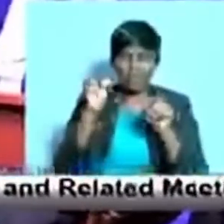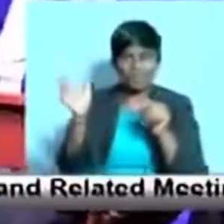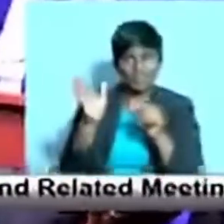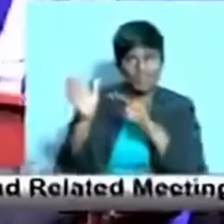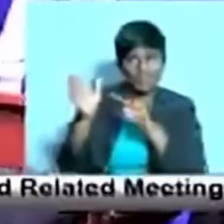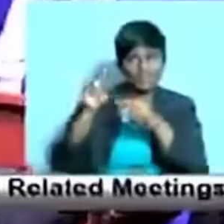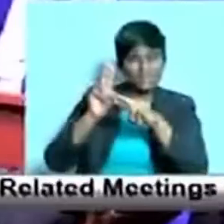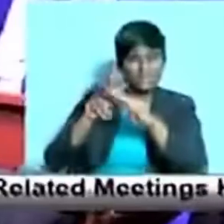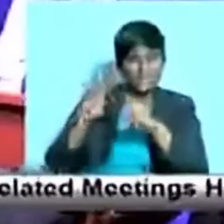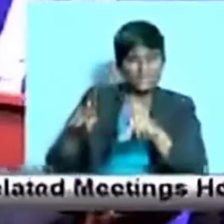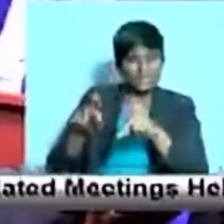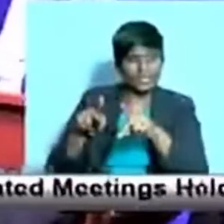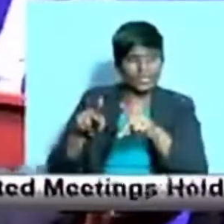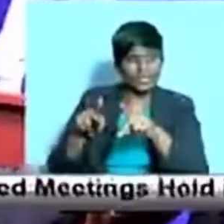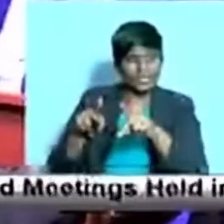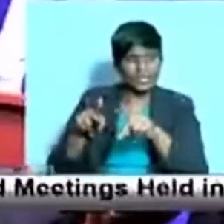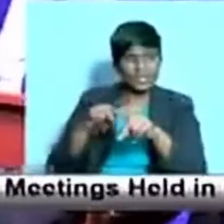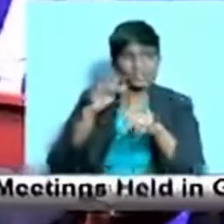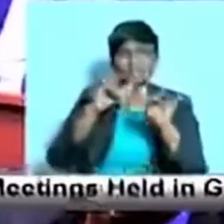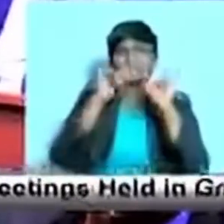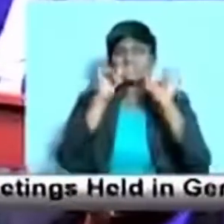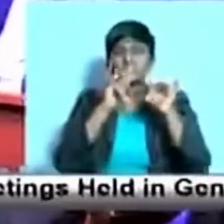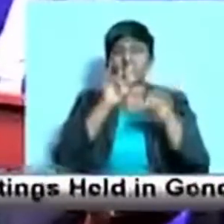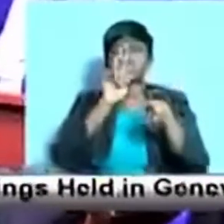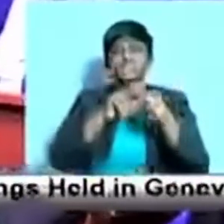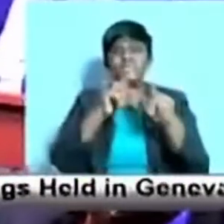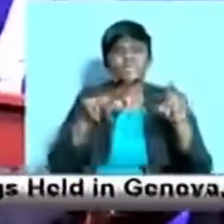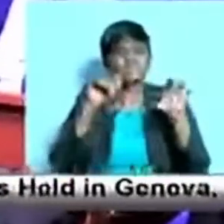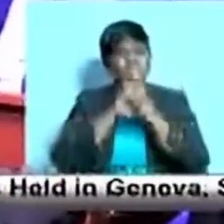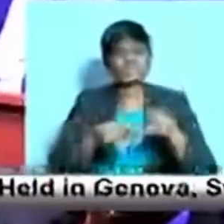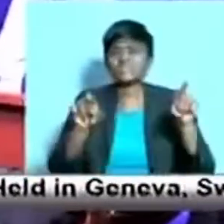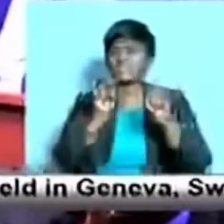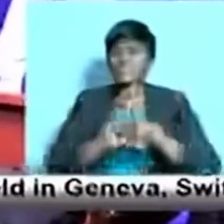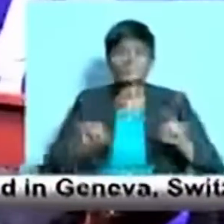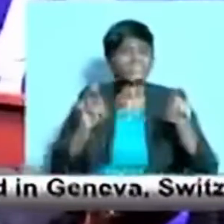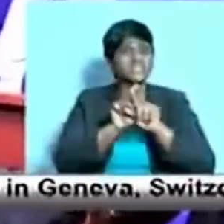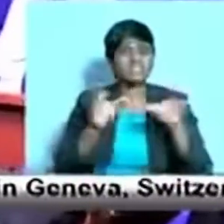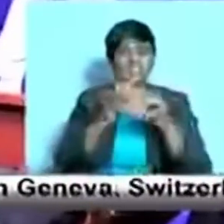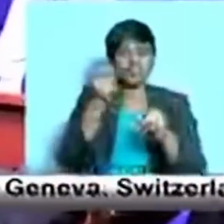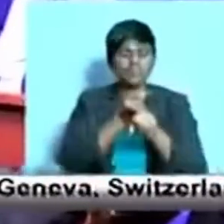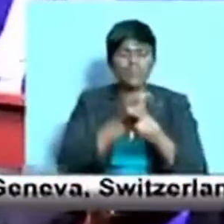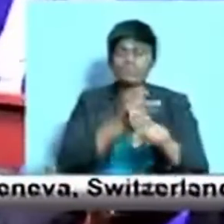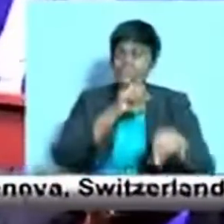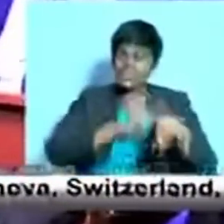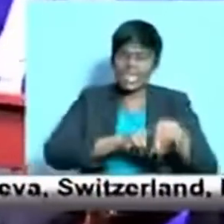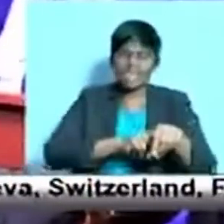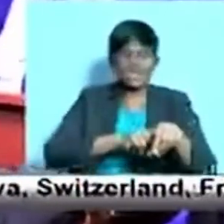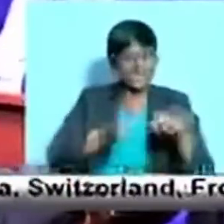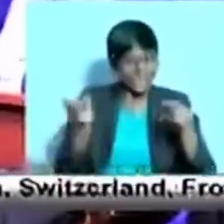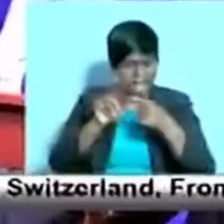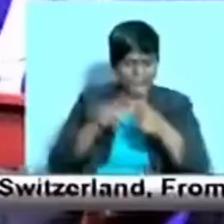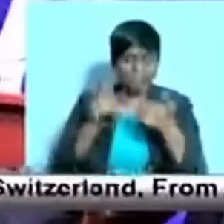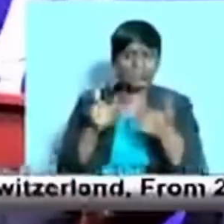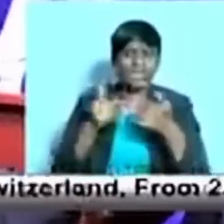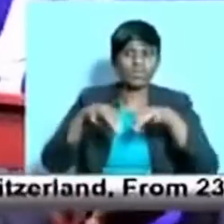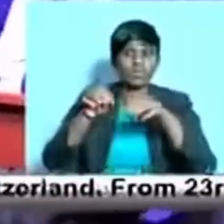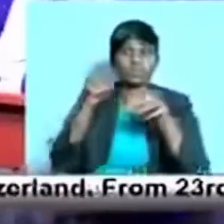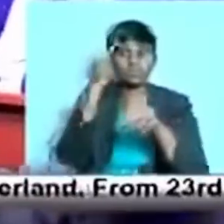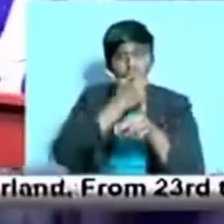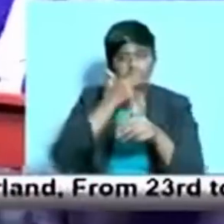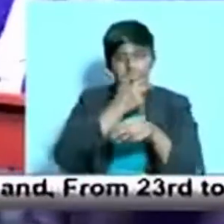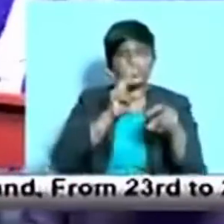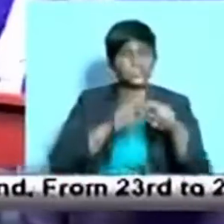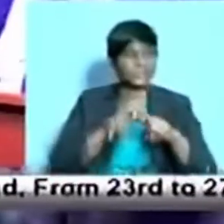UPND chairmen have remained chairmen in the same committees from session 1 up to now.